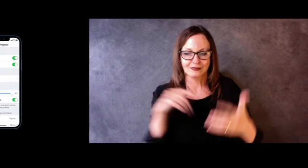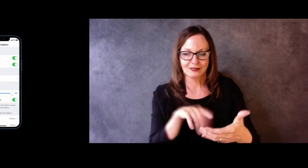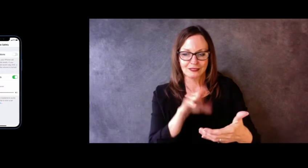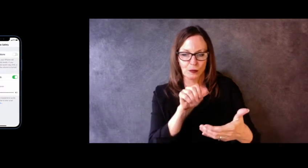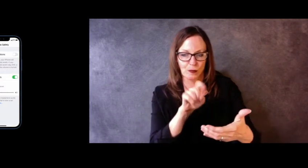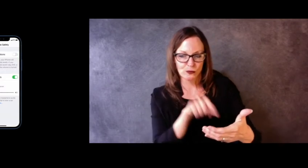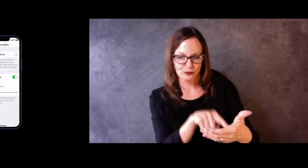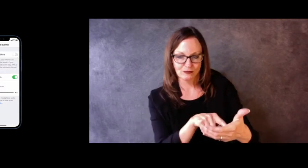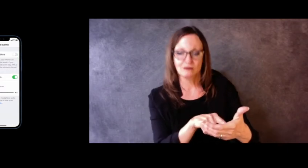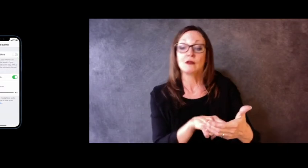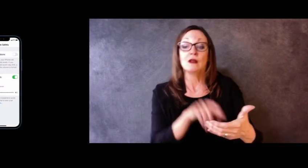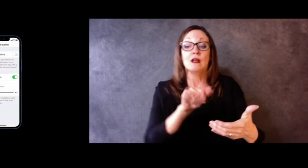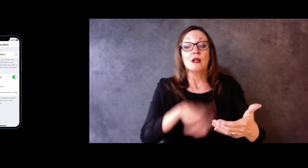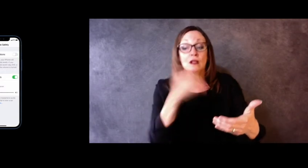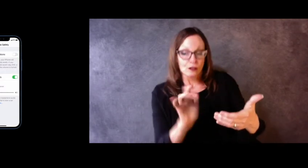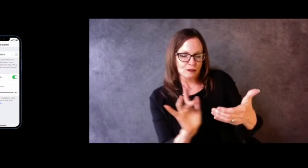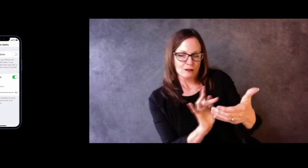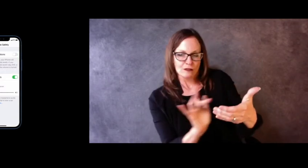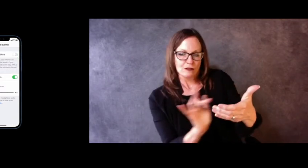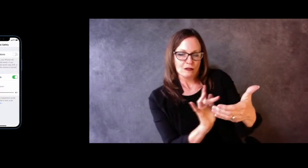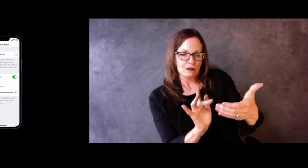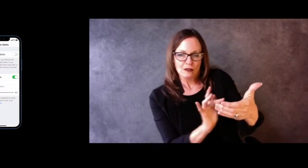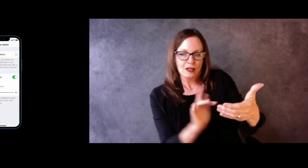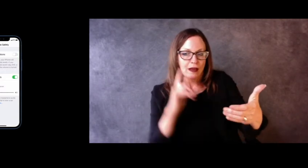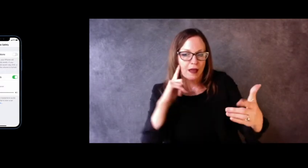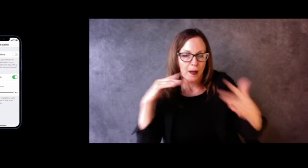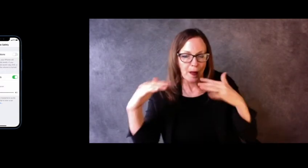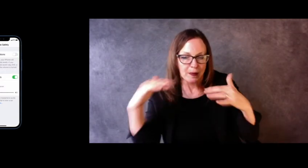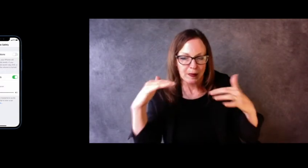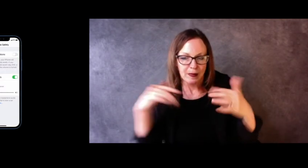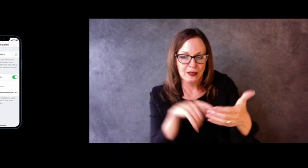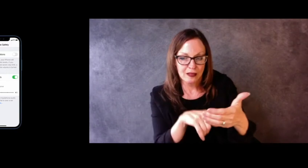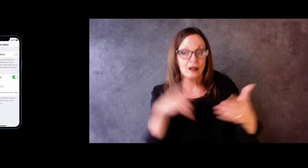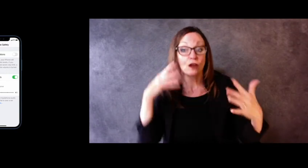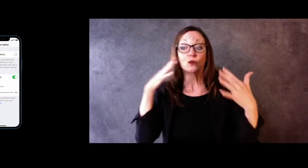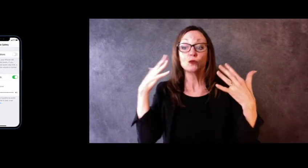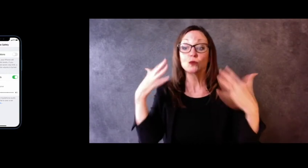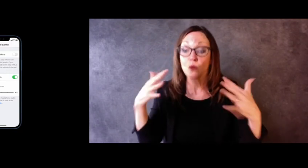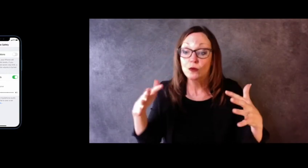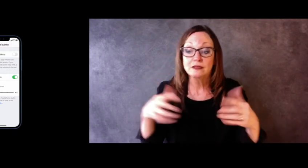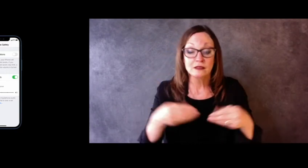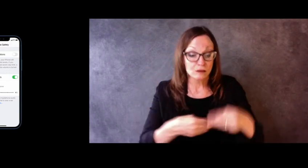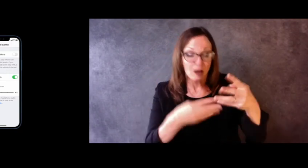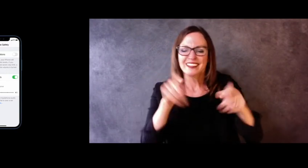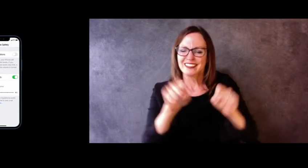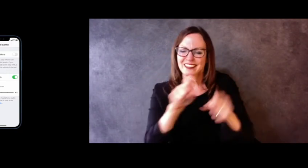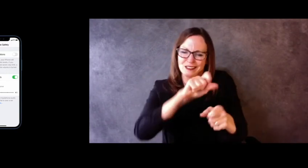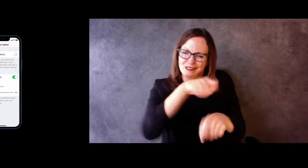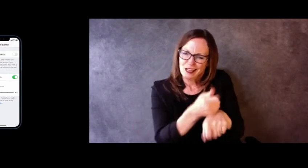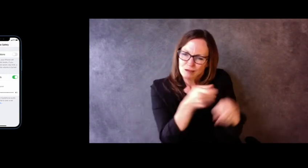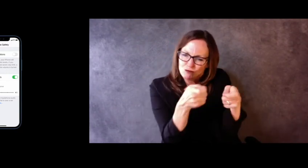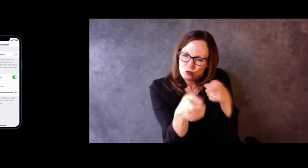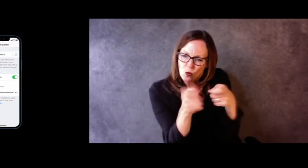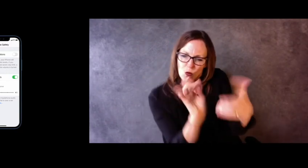Safety. Turn on Reduce Loud Sounds to limit the sound level to which your headphones will go. Helpful details are listed against each